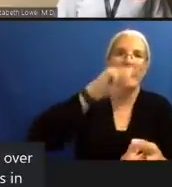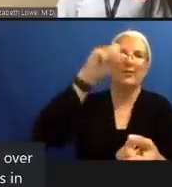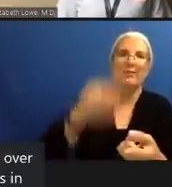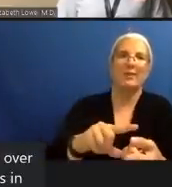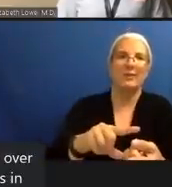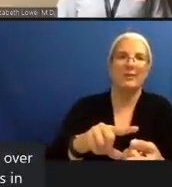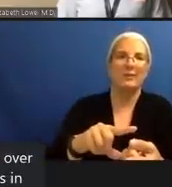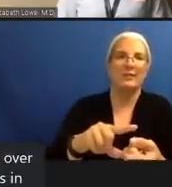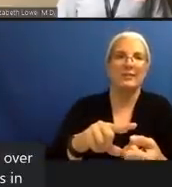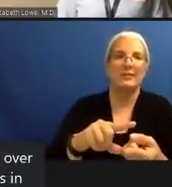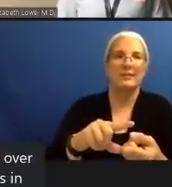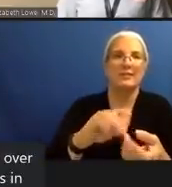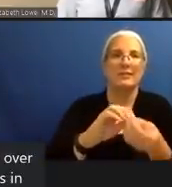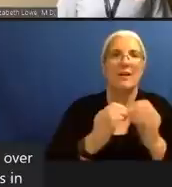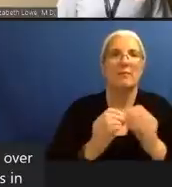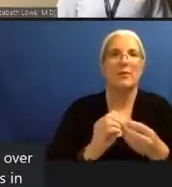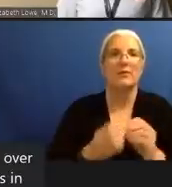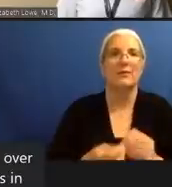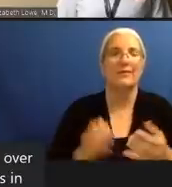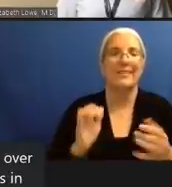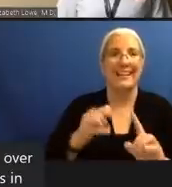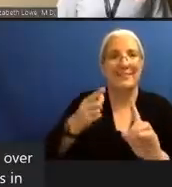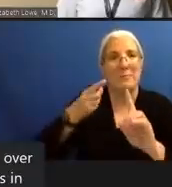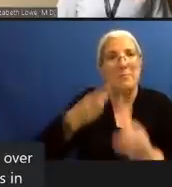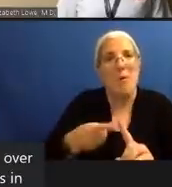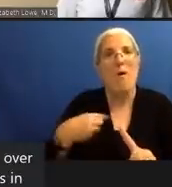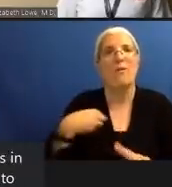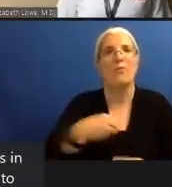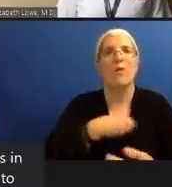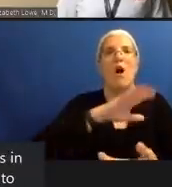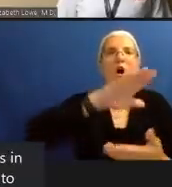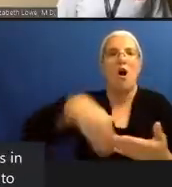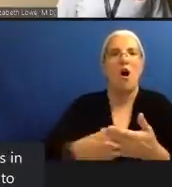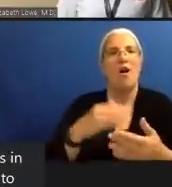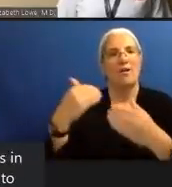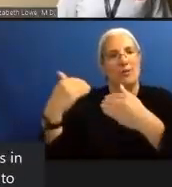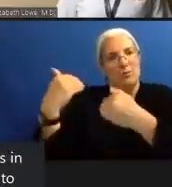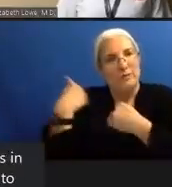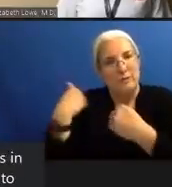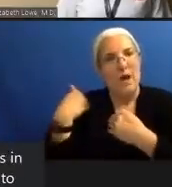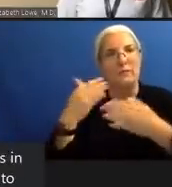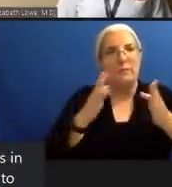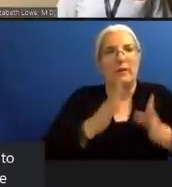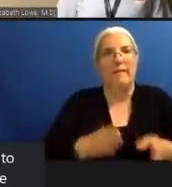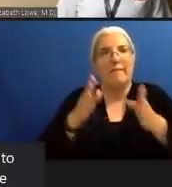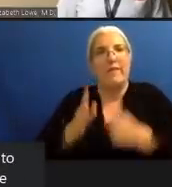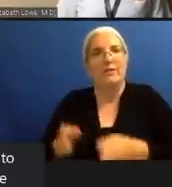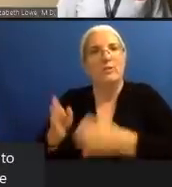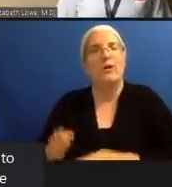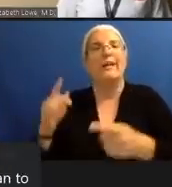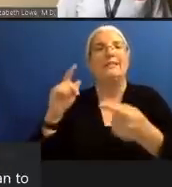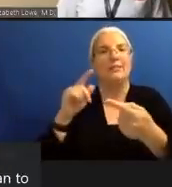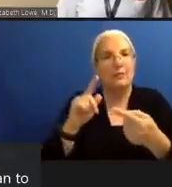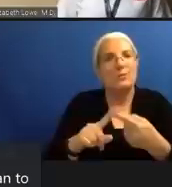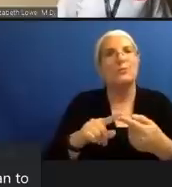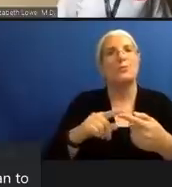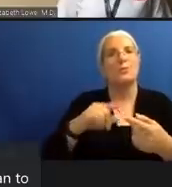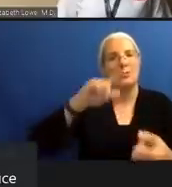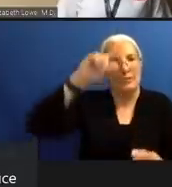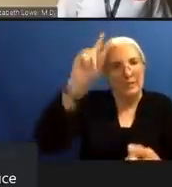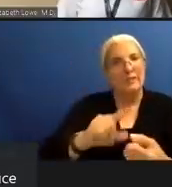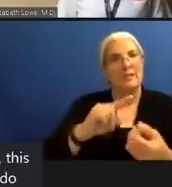this all comes down to our collective responsibility to do everything we can to reduce hospitalization rates, to